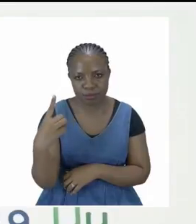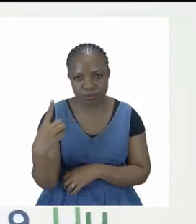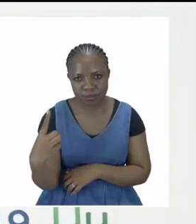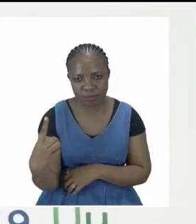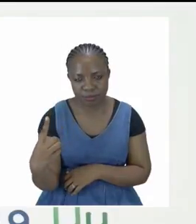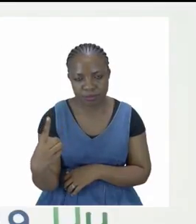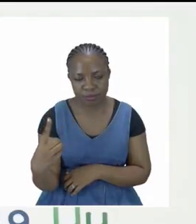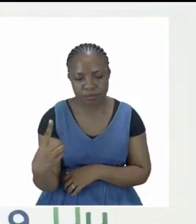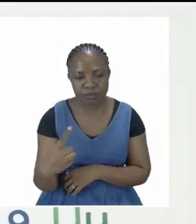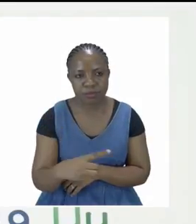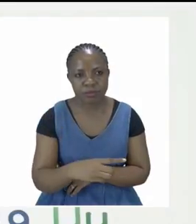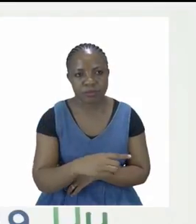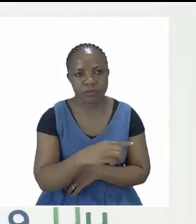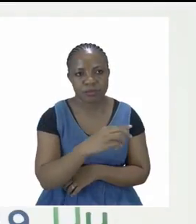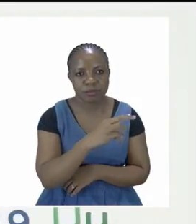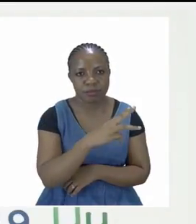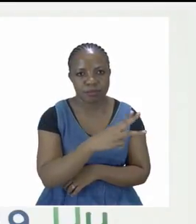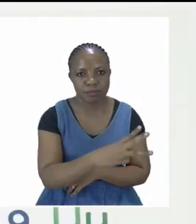301,